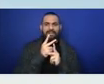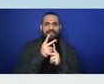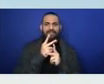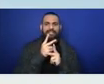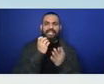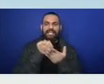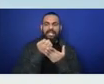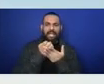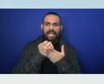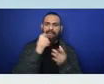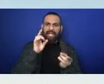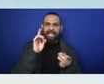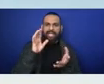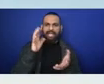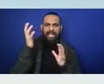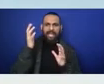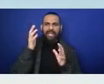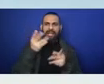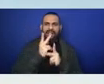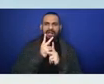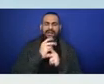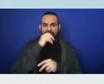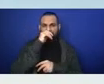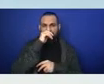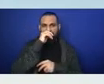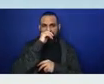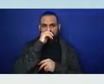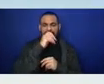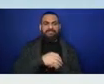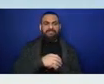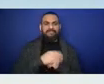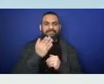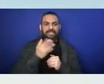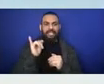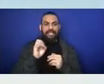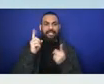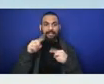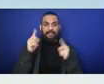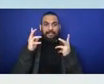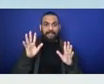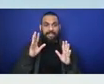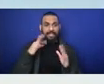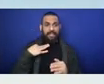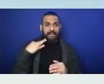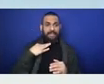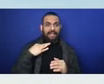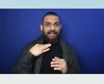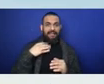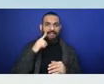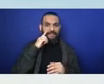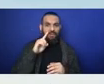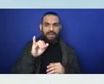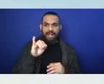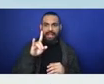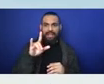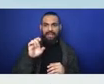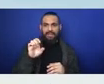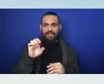funding for working capital or to pay the expenses, they can get the